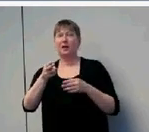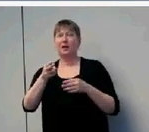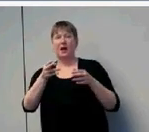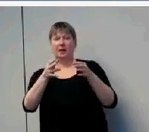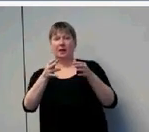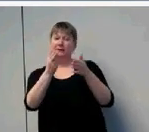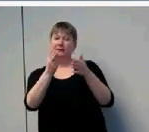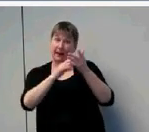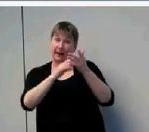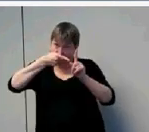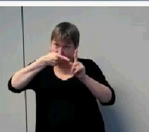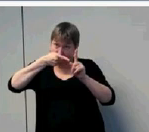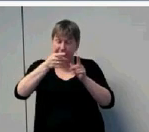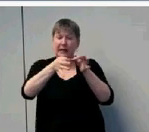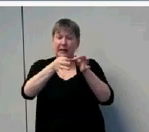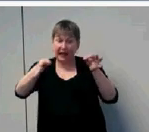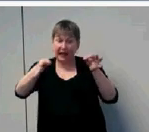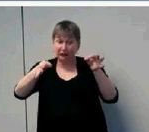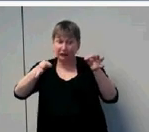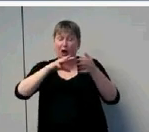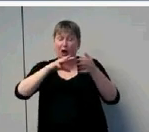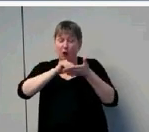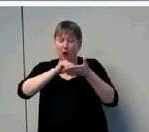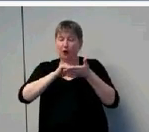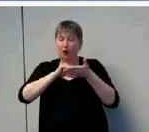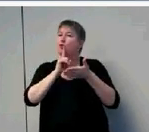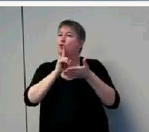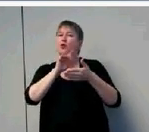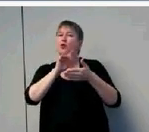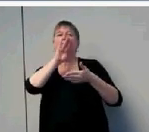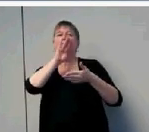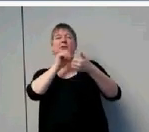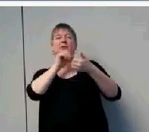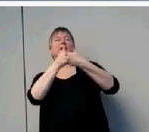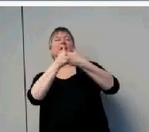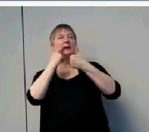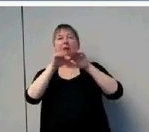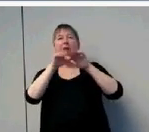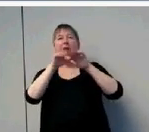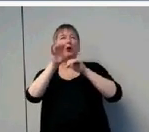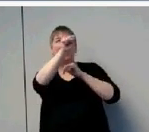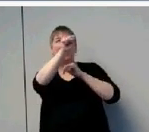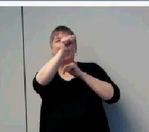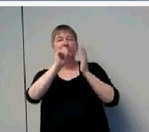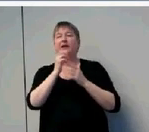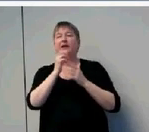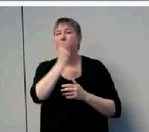particularly challenging because of the ways they may be able to access spoken language input.